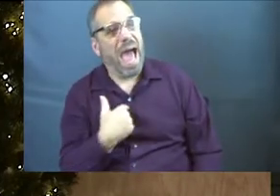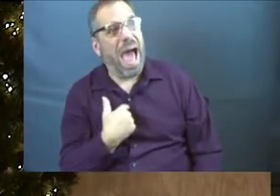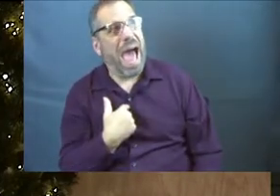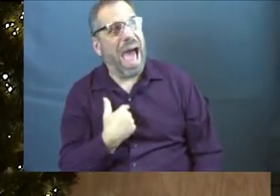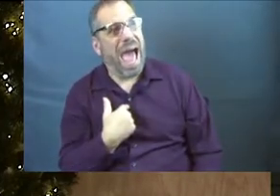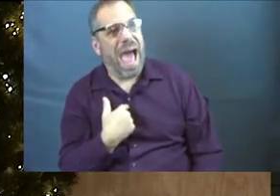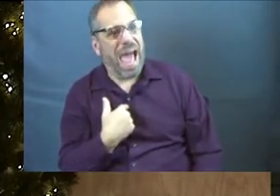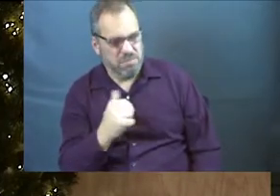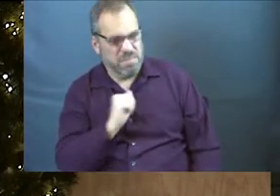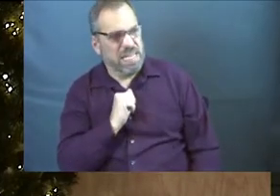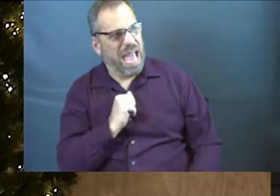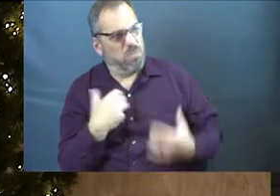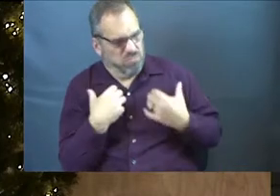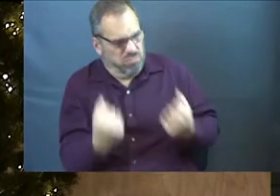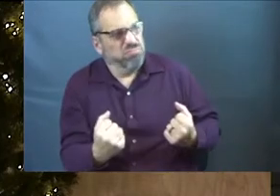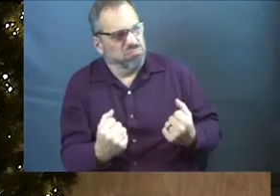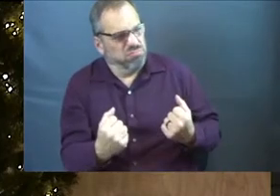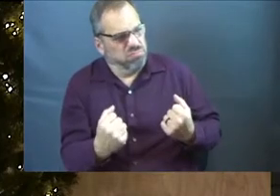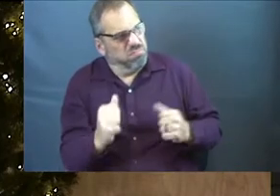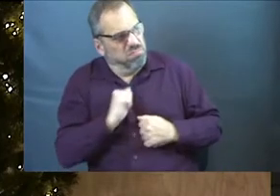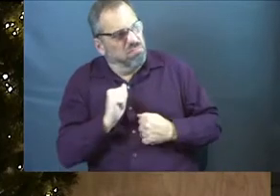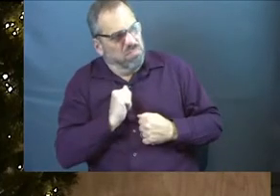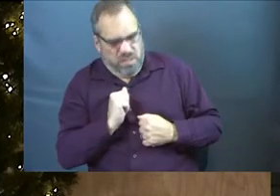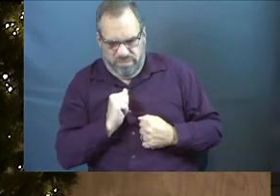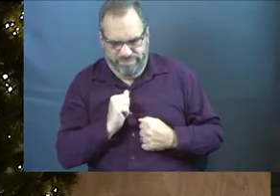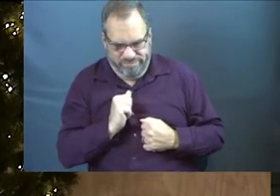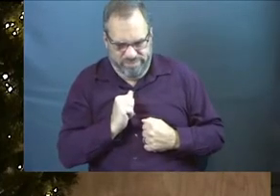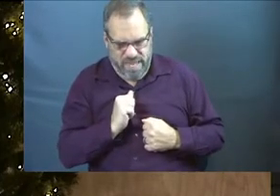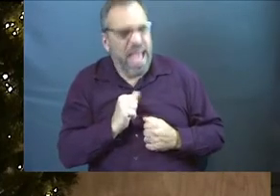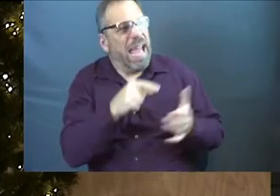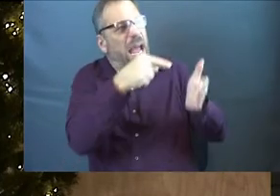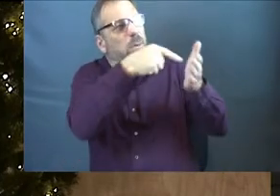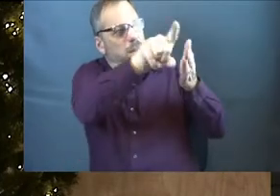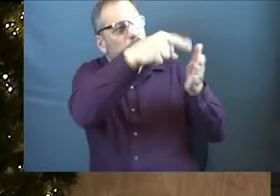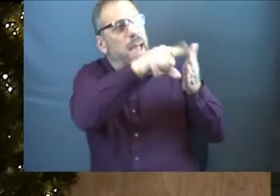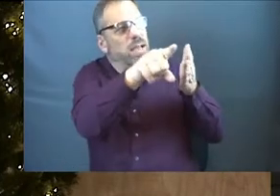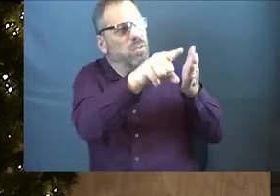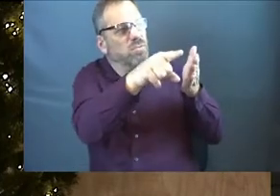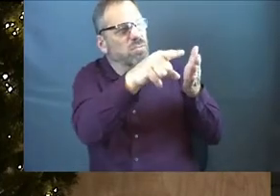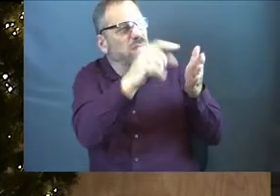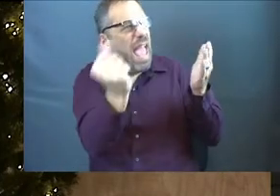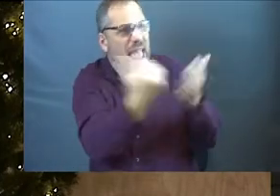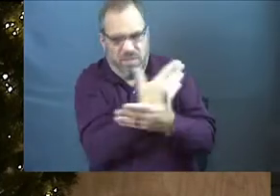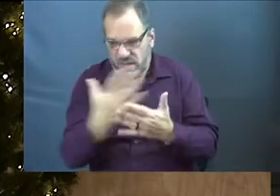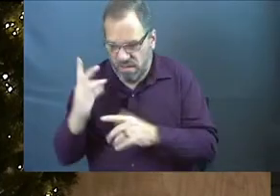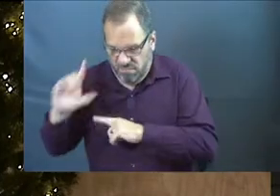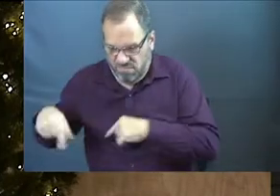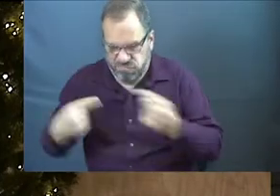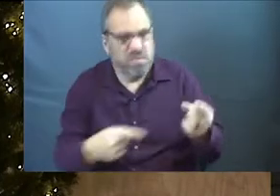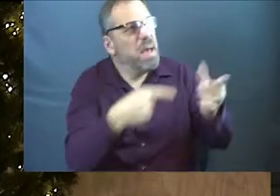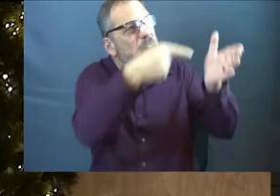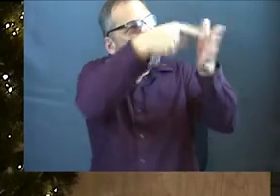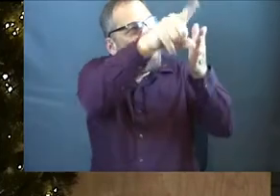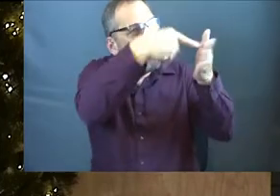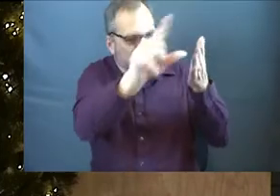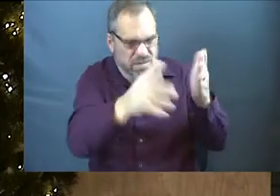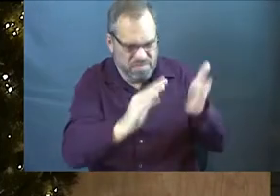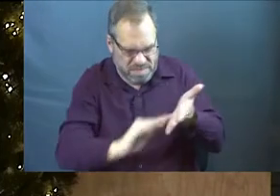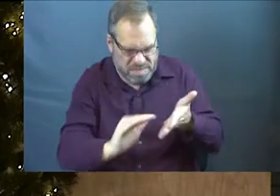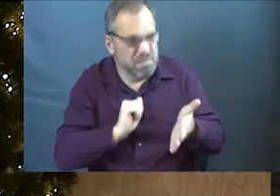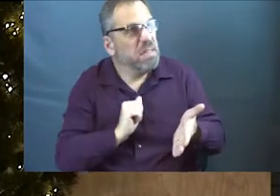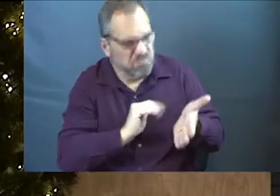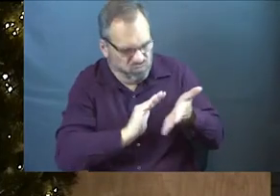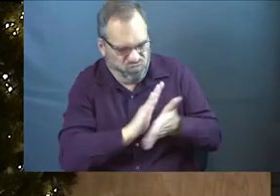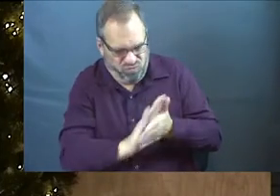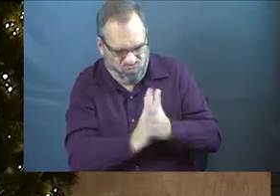pull myself up from my own bootstraps, and I'd like to pay you back. Everything in the past, I'd like to clean that up